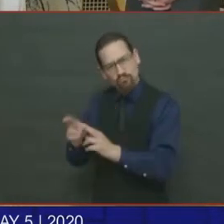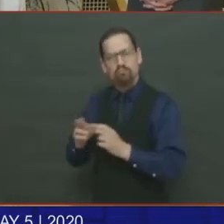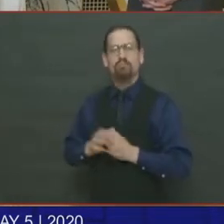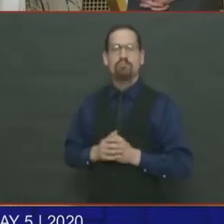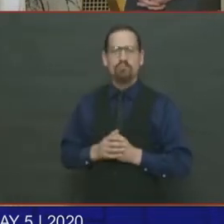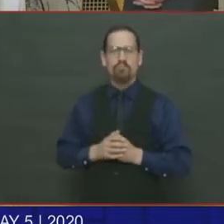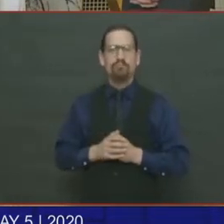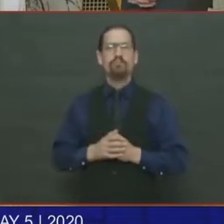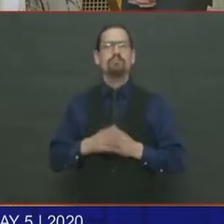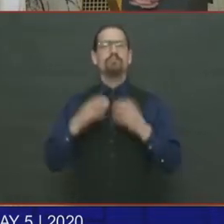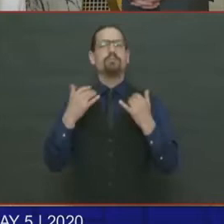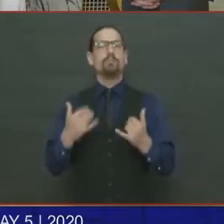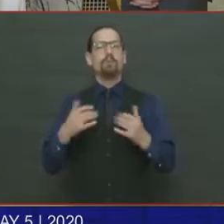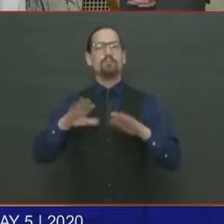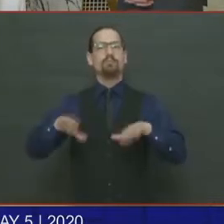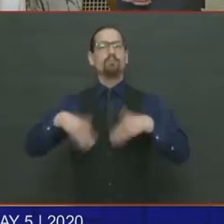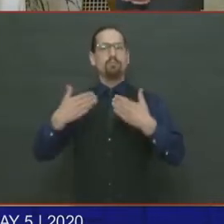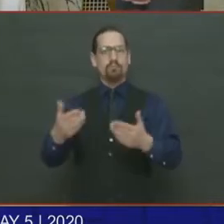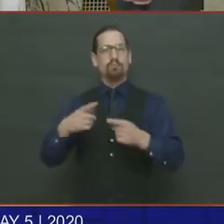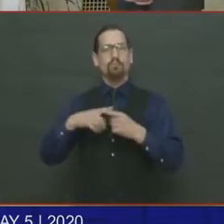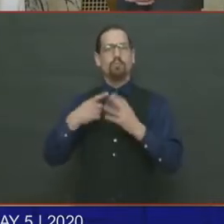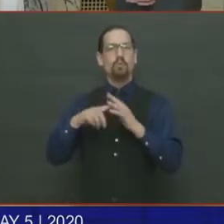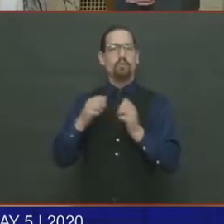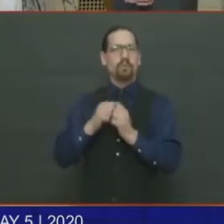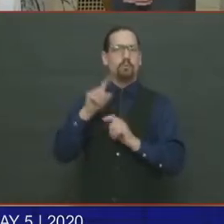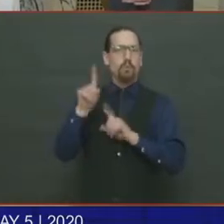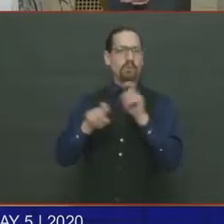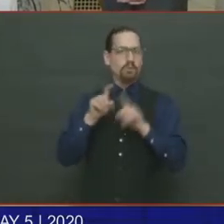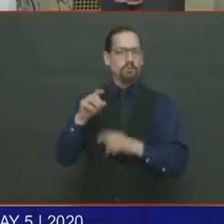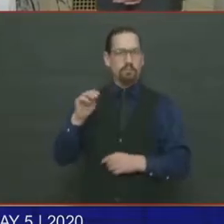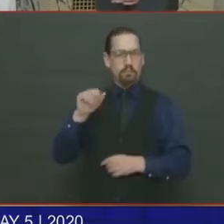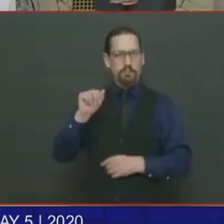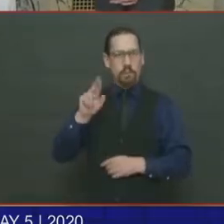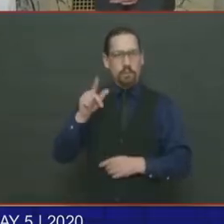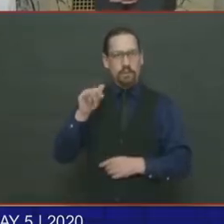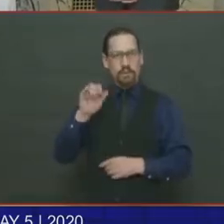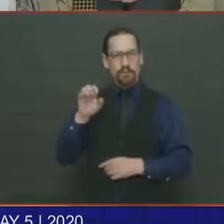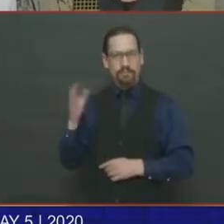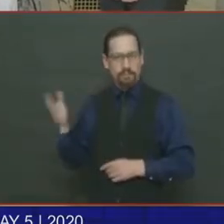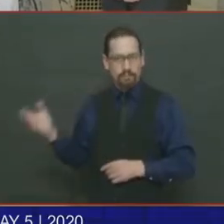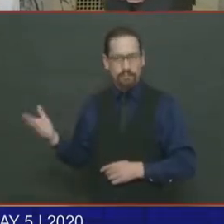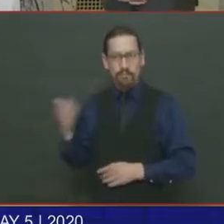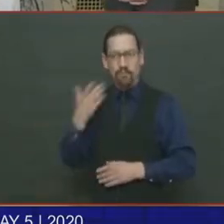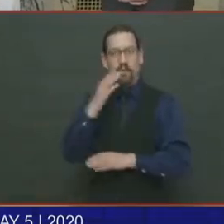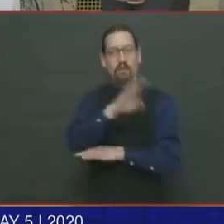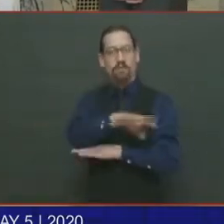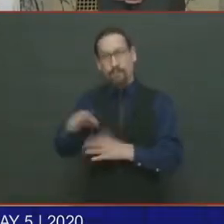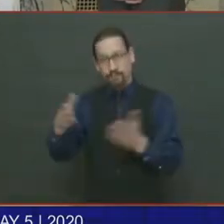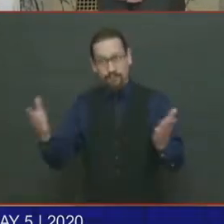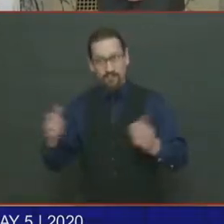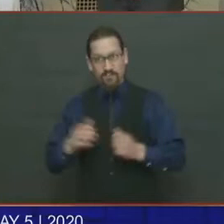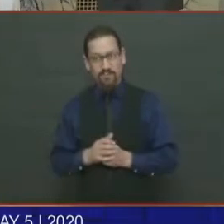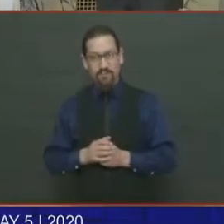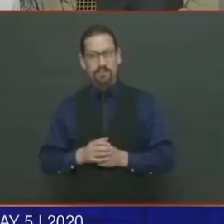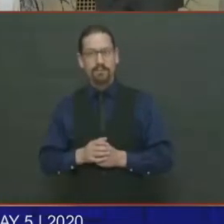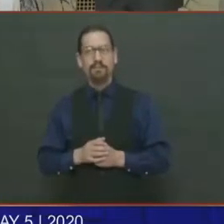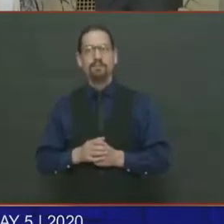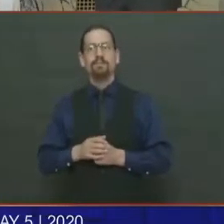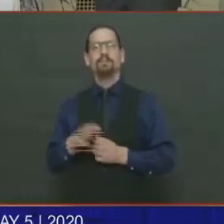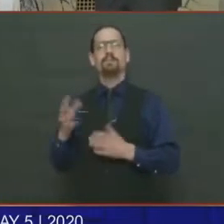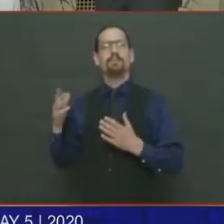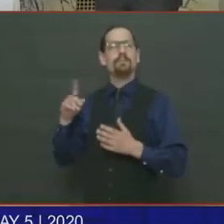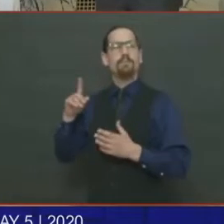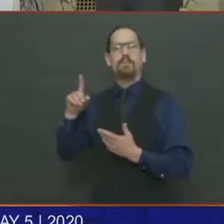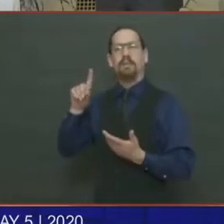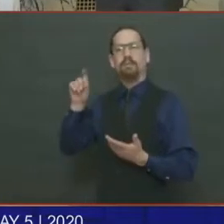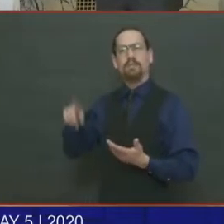Good afternoon, everyone. Hello. We're going to begin with Scott Isaacs from NBC 10. Governor, he says, what do you think if some mayors,